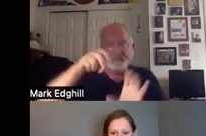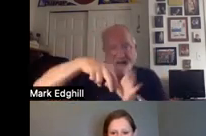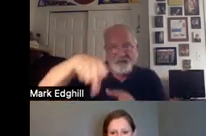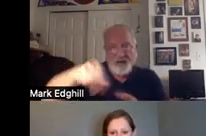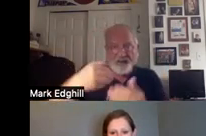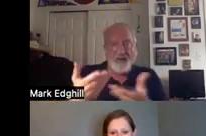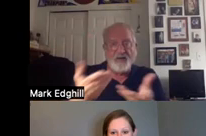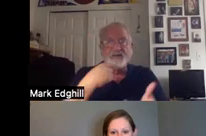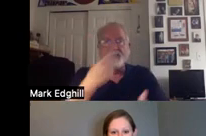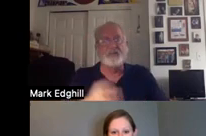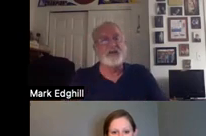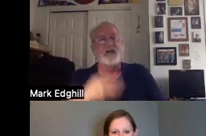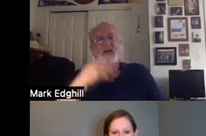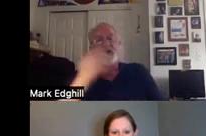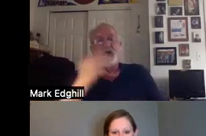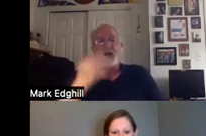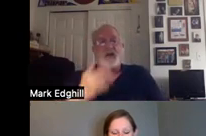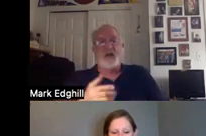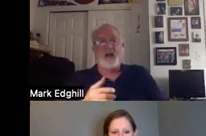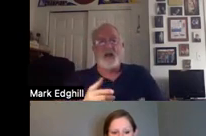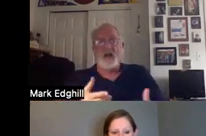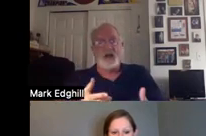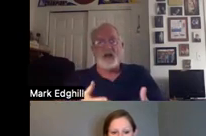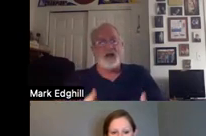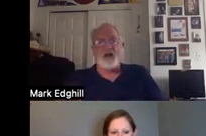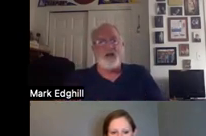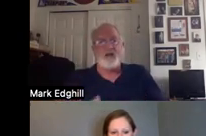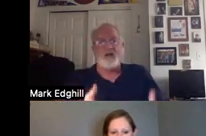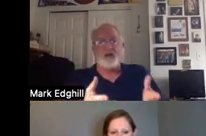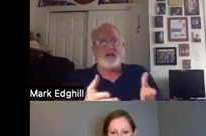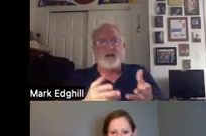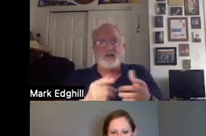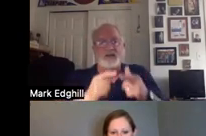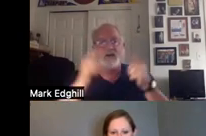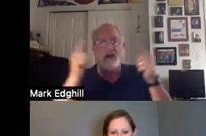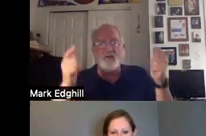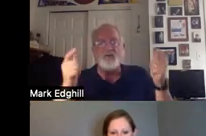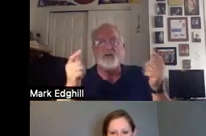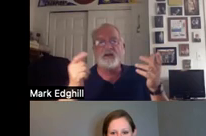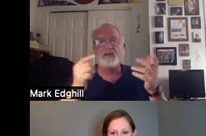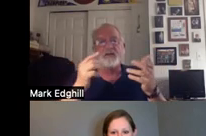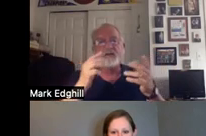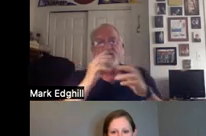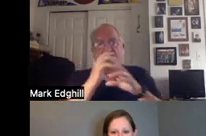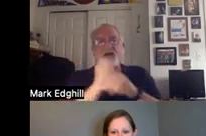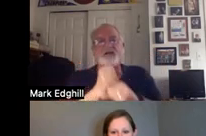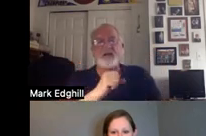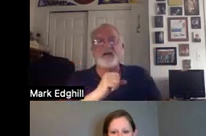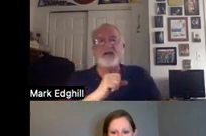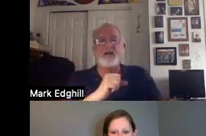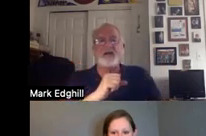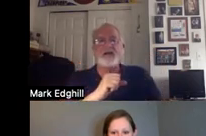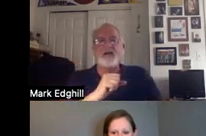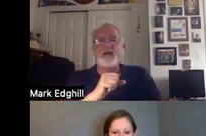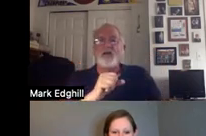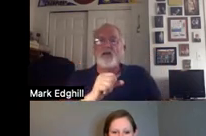huge. Standing right there. I mean, you can see the person standing right there. And to the right of it. And it's absolutely a